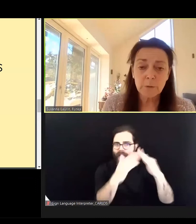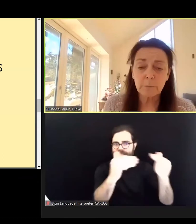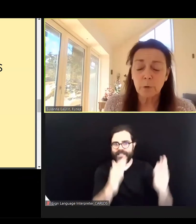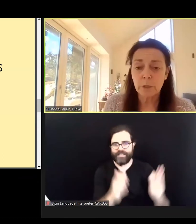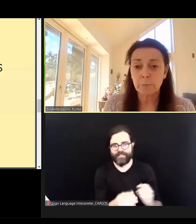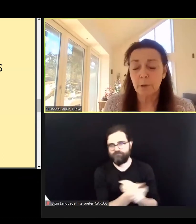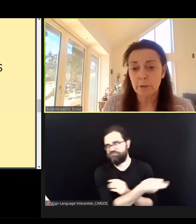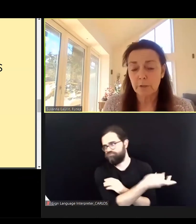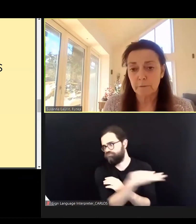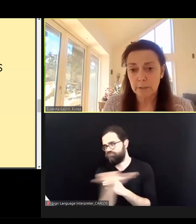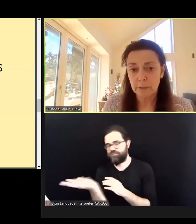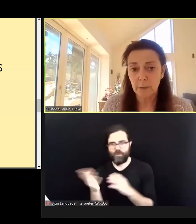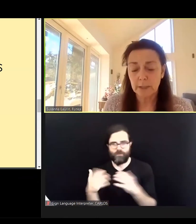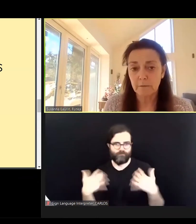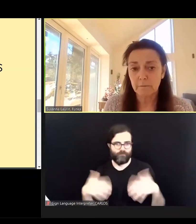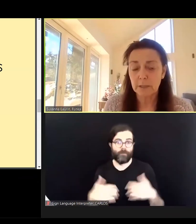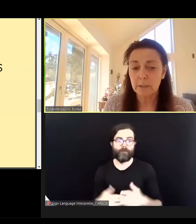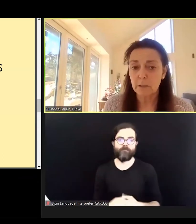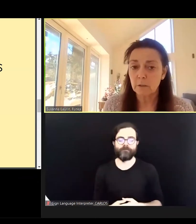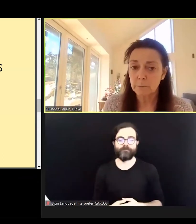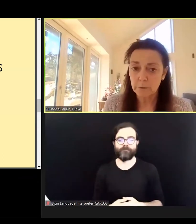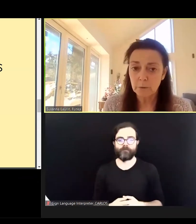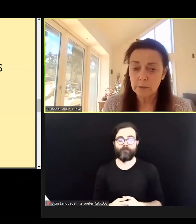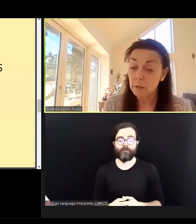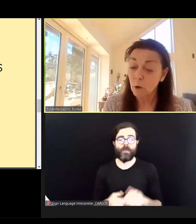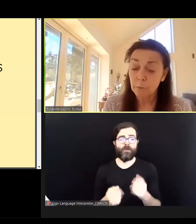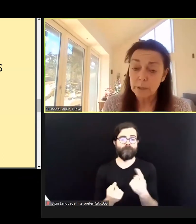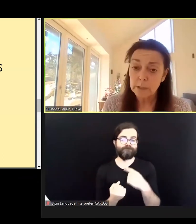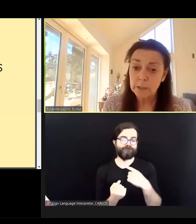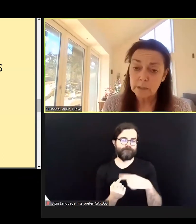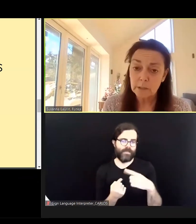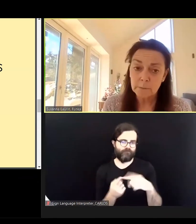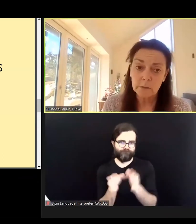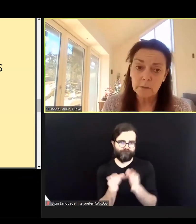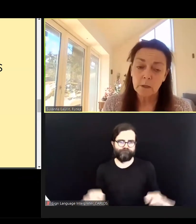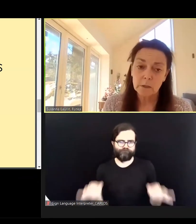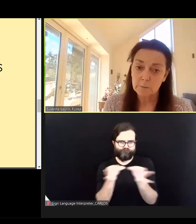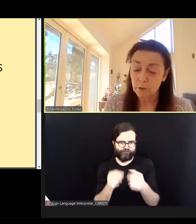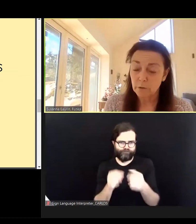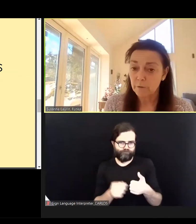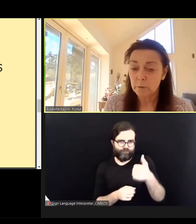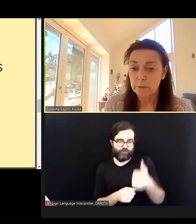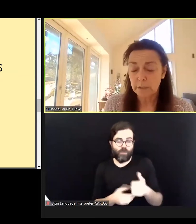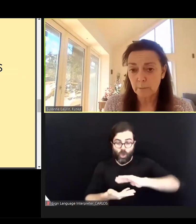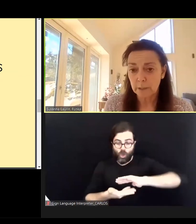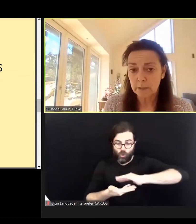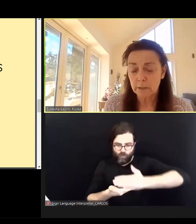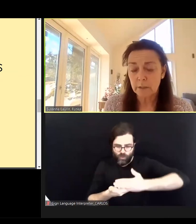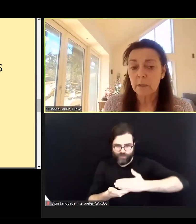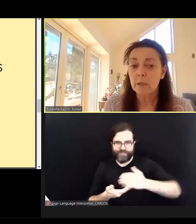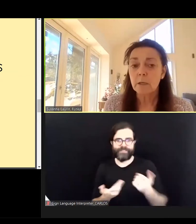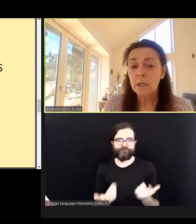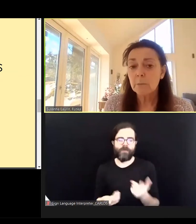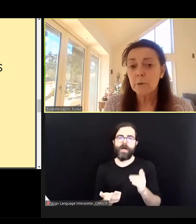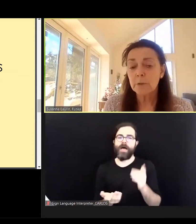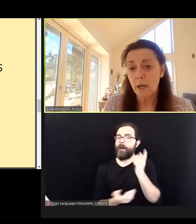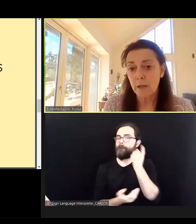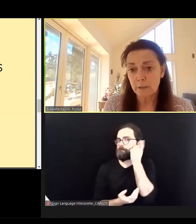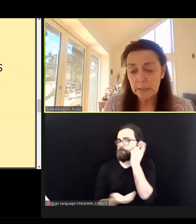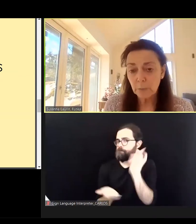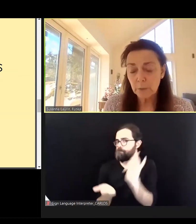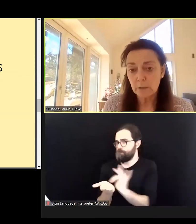directive is now being transposed, which means that it's implemented in each of the member